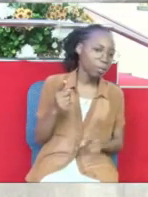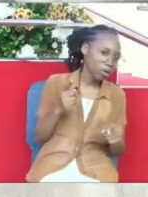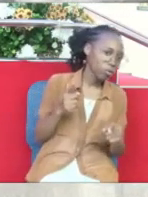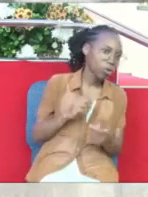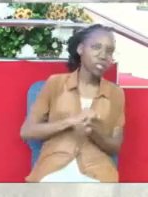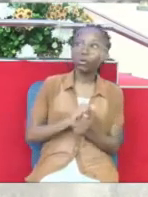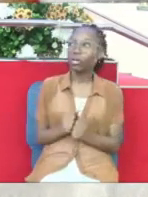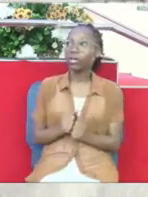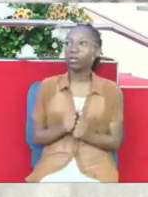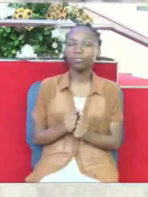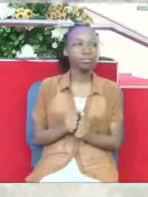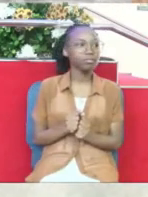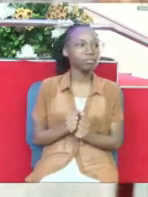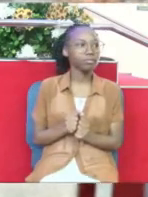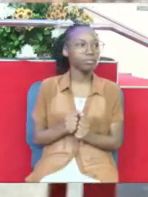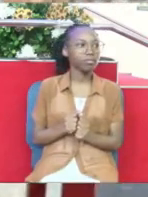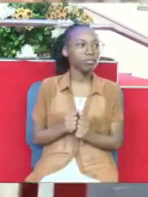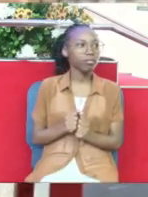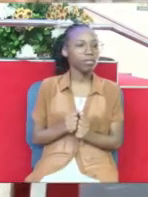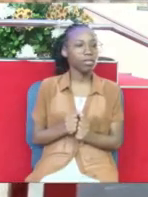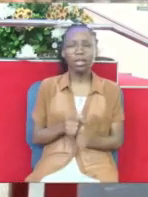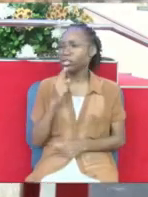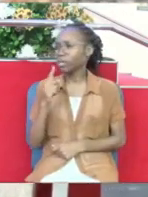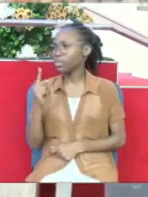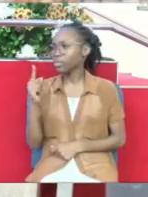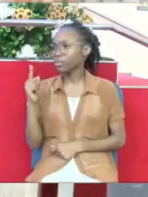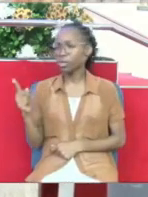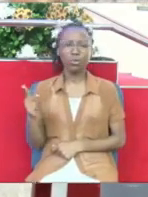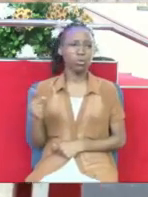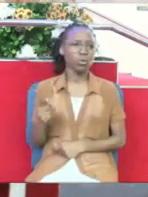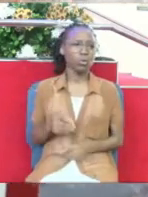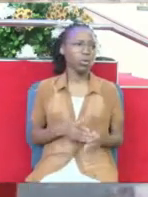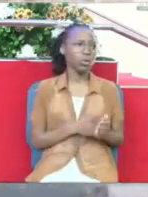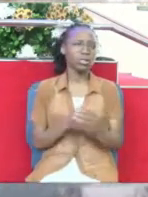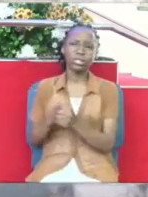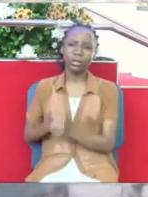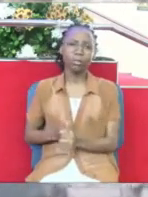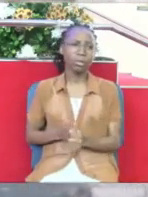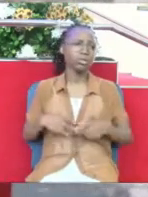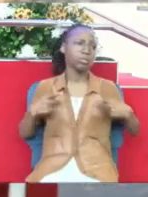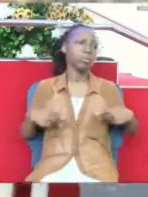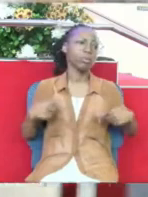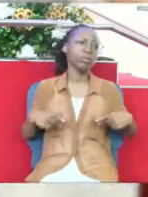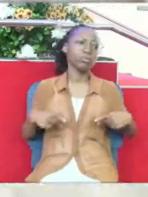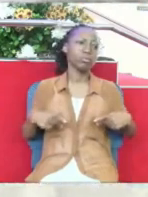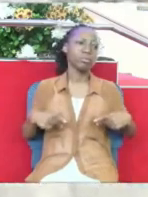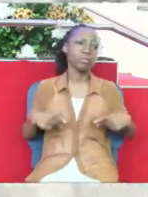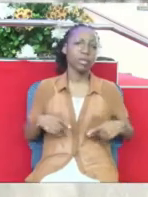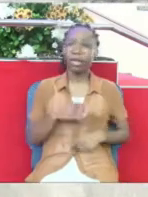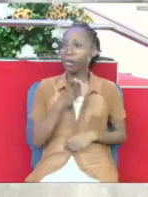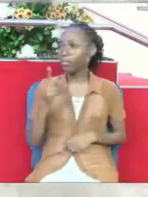naye. You must have interacted with them. Lazima umeingiliana naye. Now with that in mind, how many know President Obama? Hivyo basi